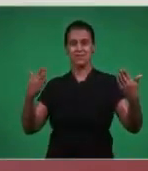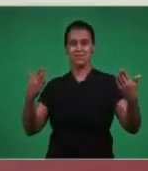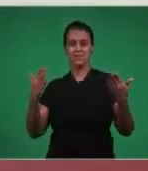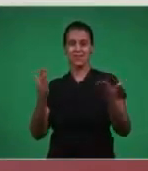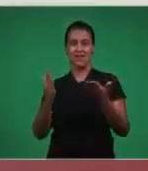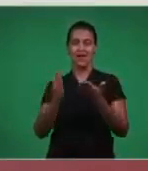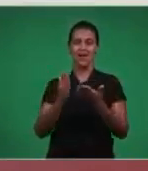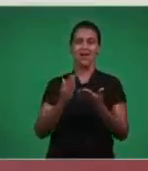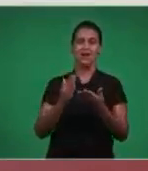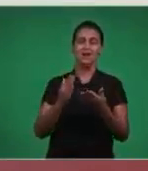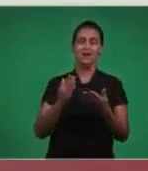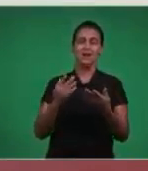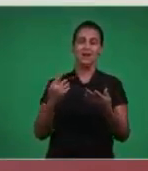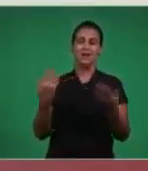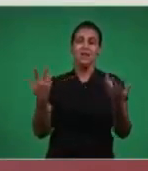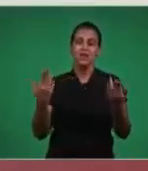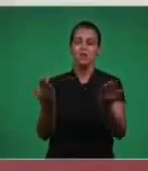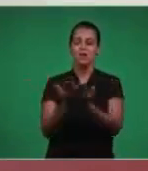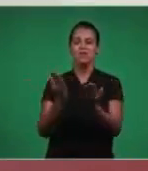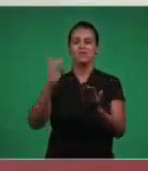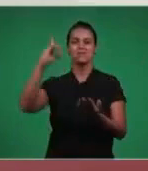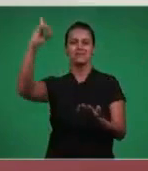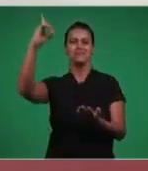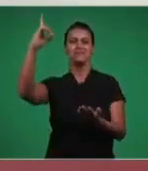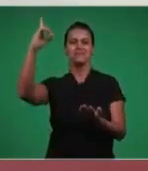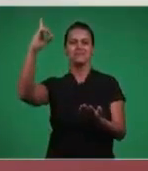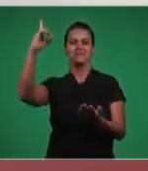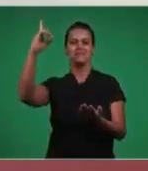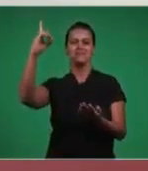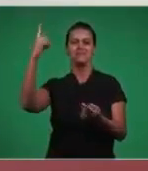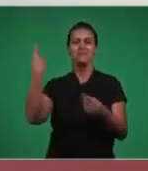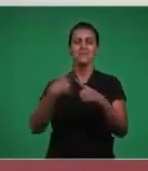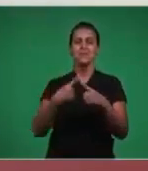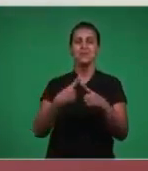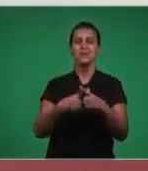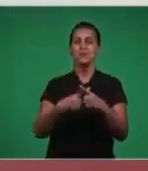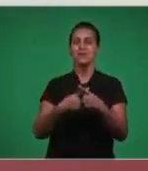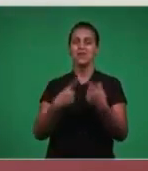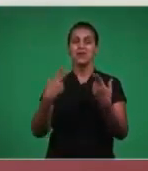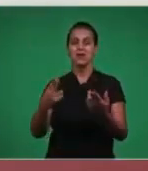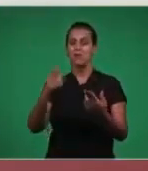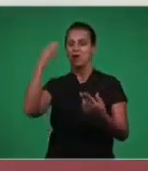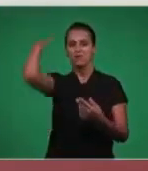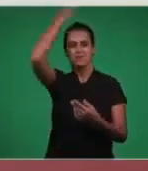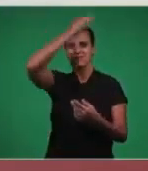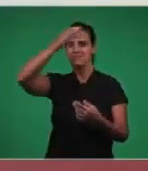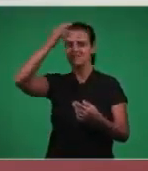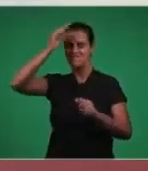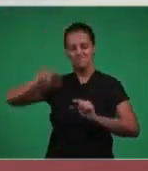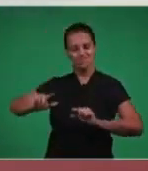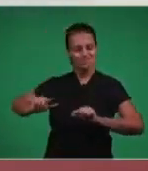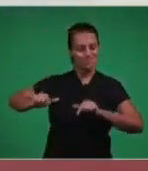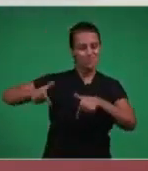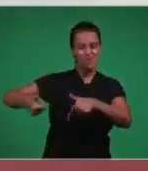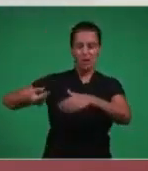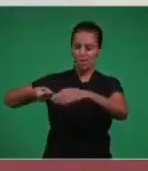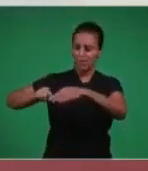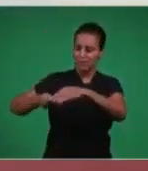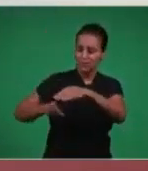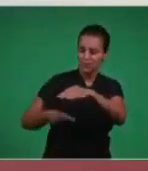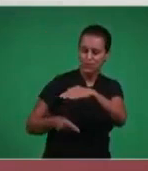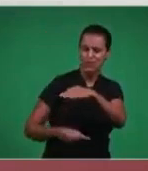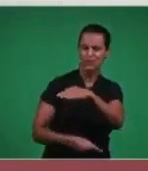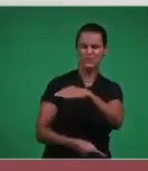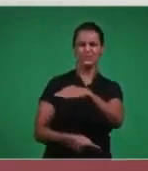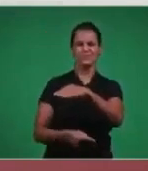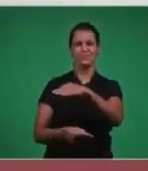it may go deeper, but we cannot see the action of the Holy Spirit that goes way beyond that.